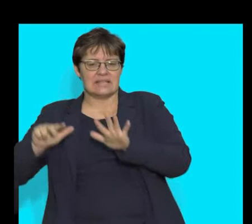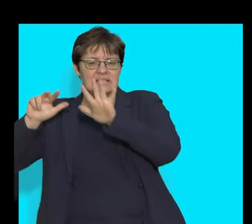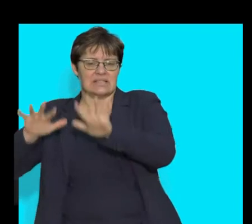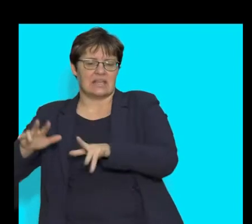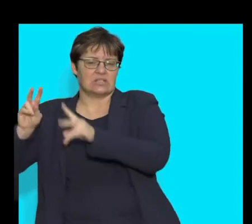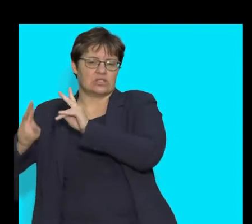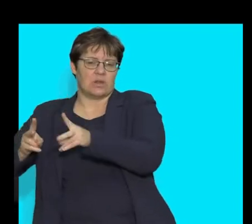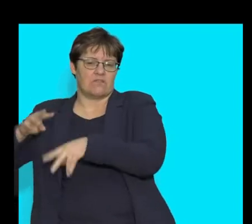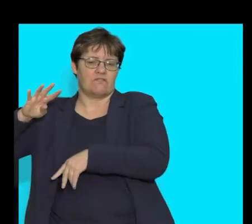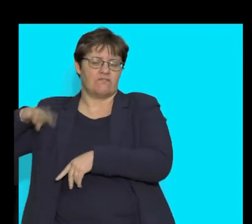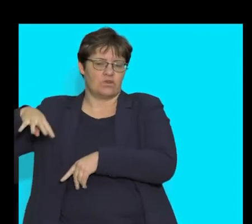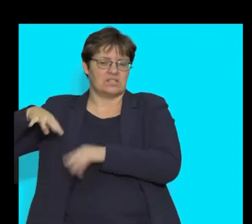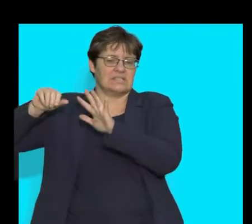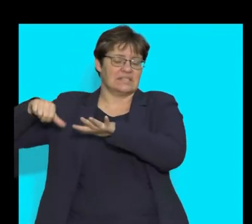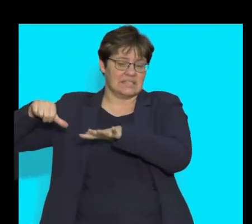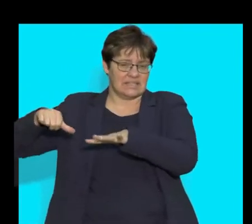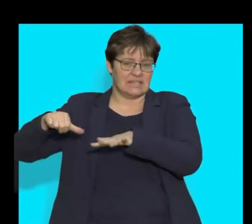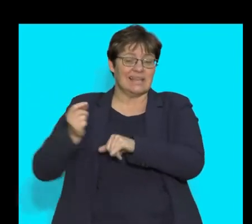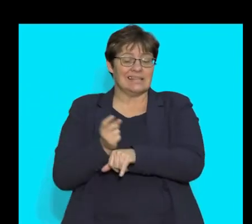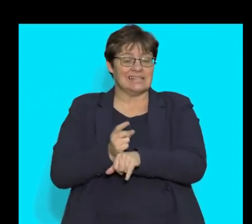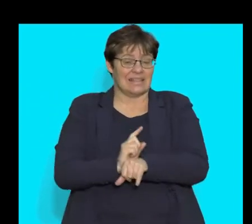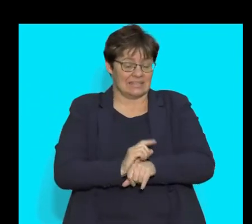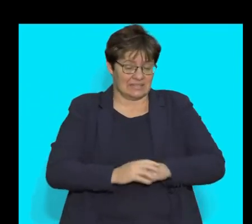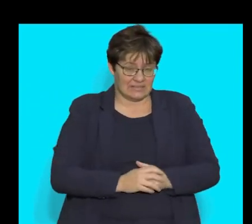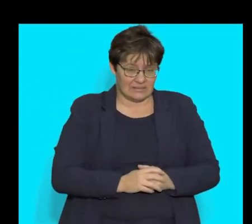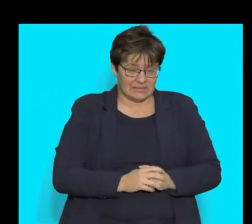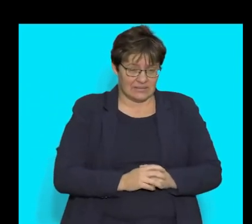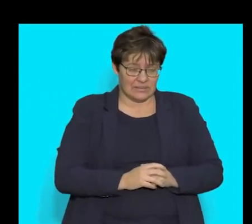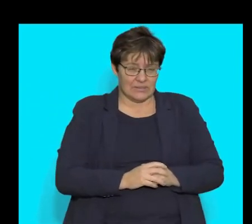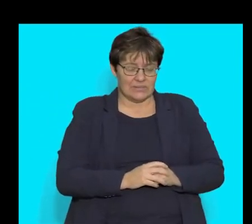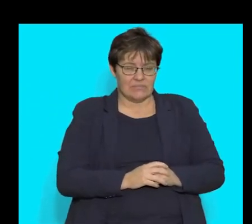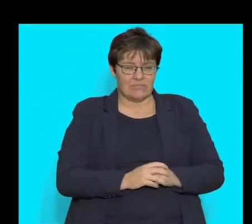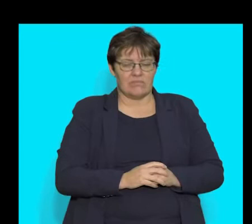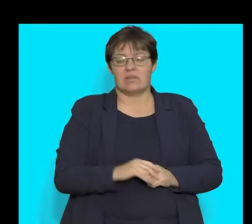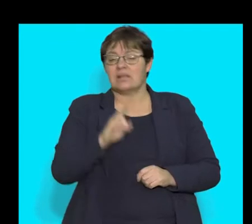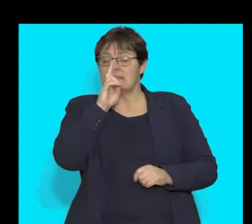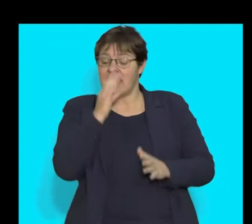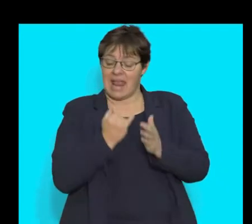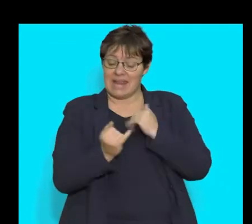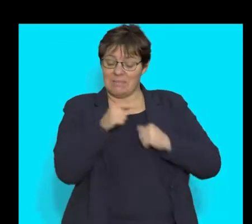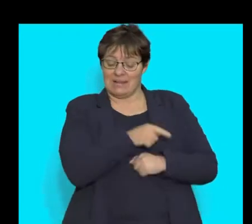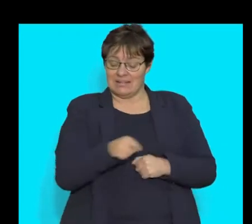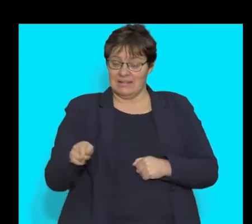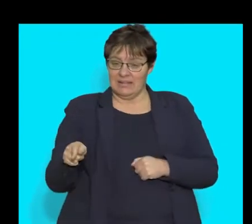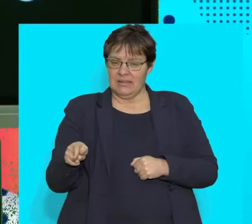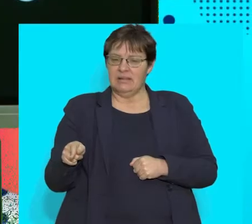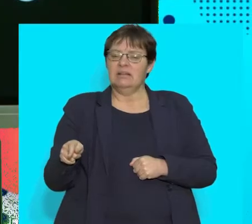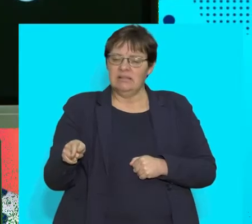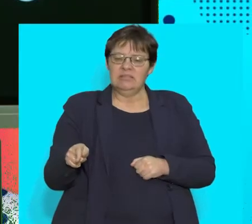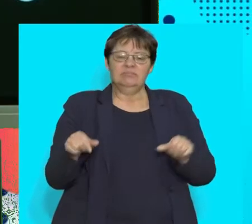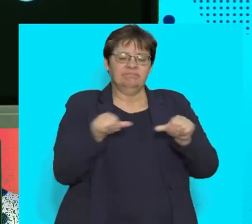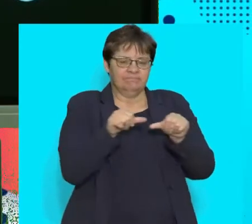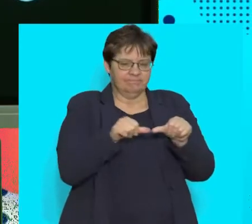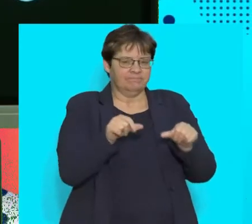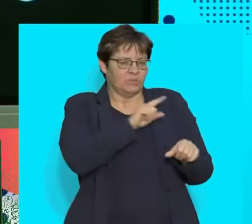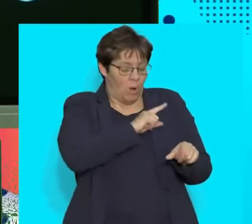8, 10, 12, 14, 16. And you'll notice that the independent variables are